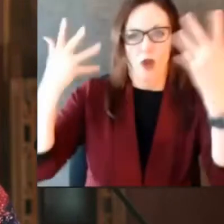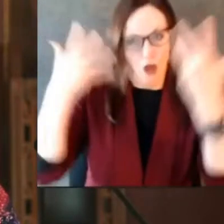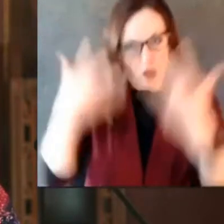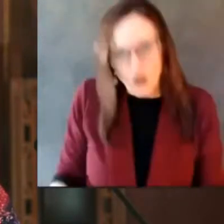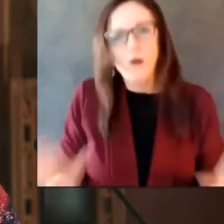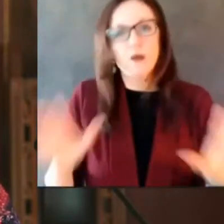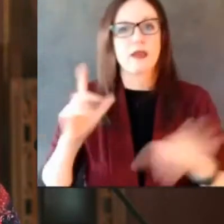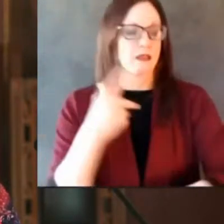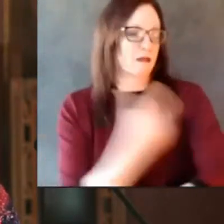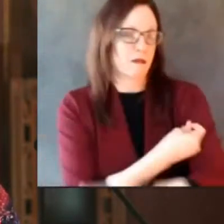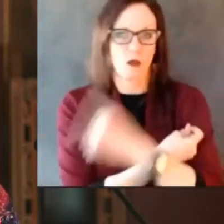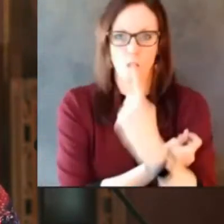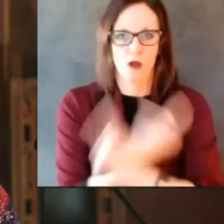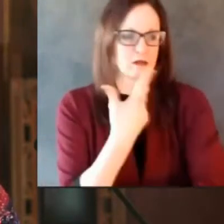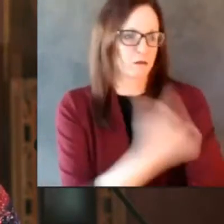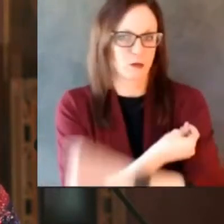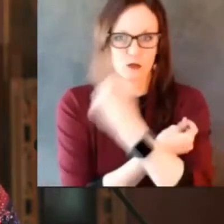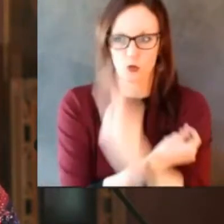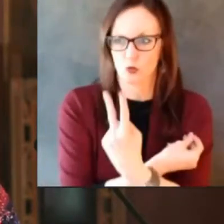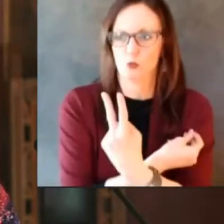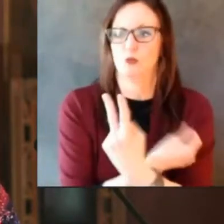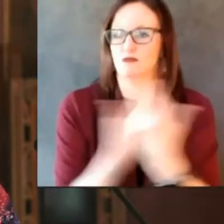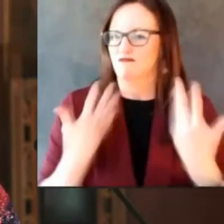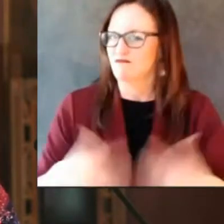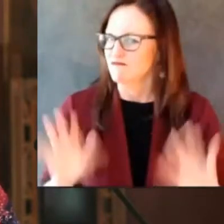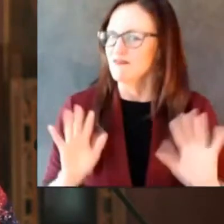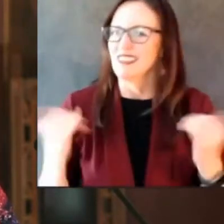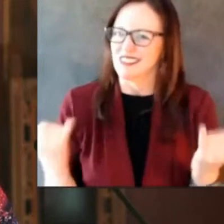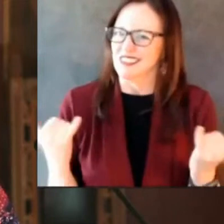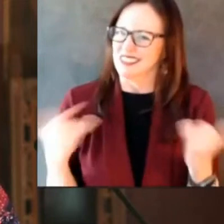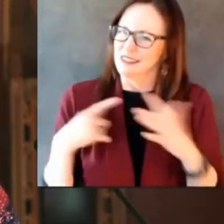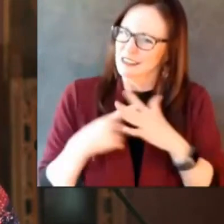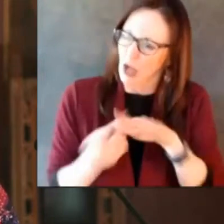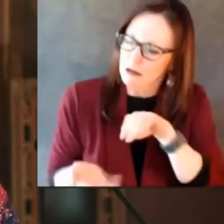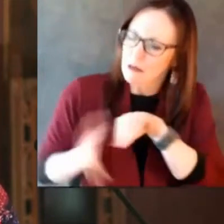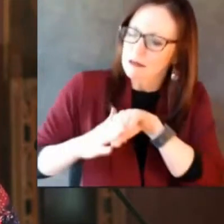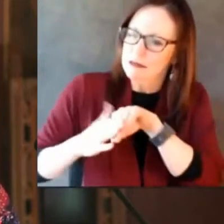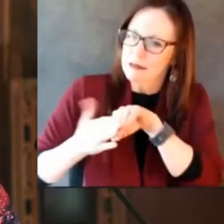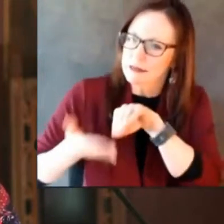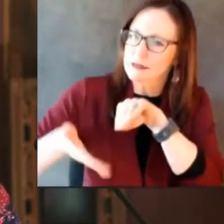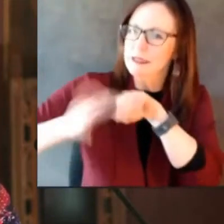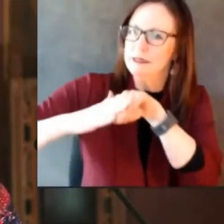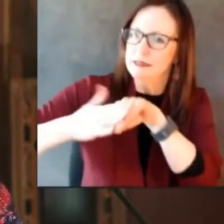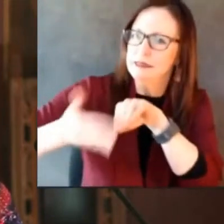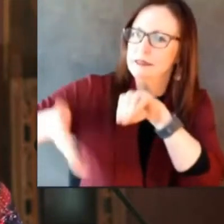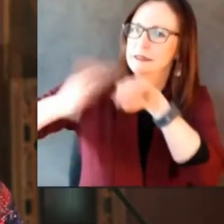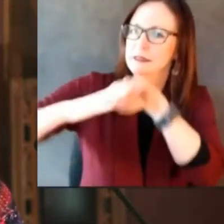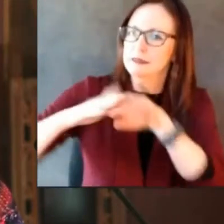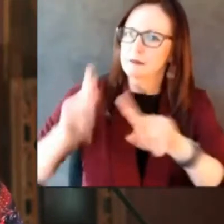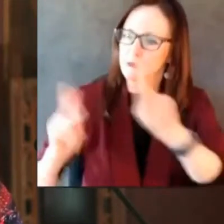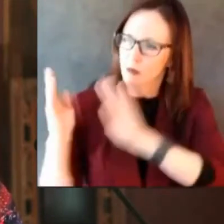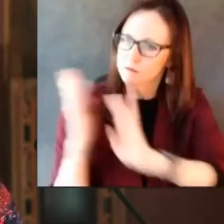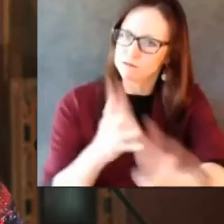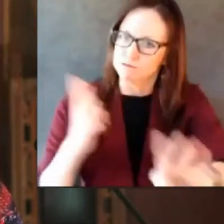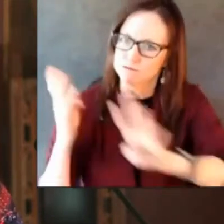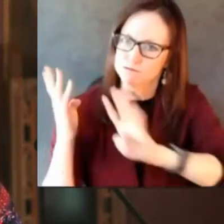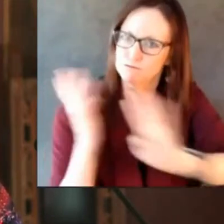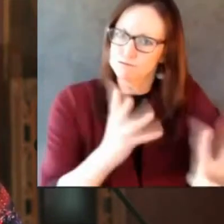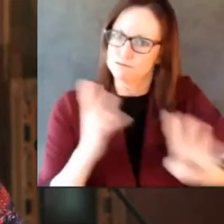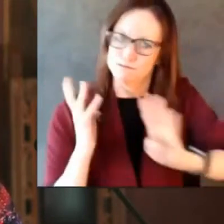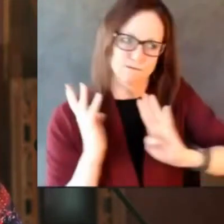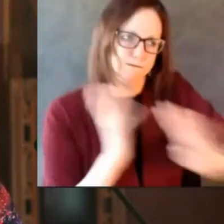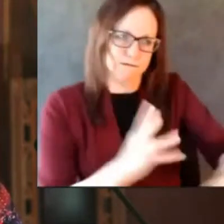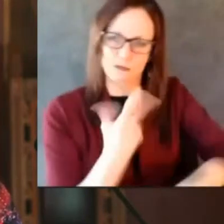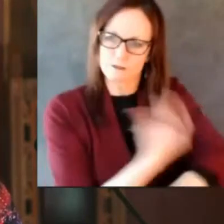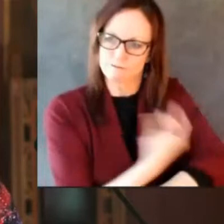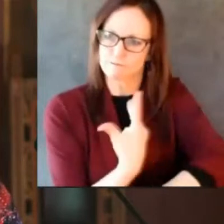dose administered moves us further down the road to the other side of this pandemic. Of course, the